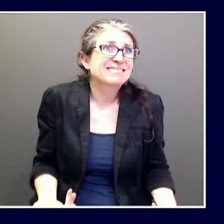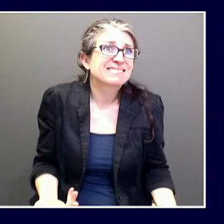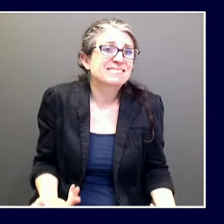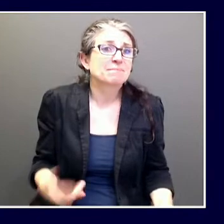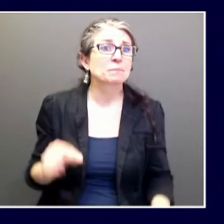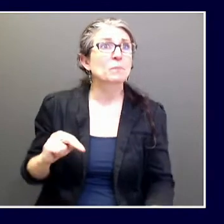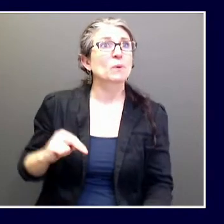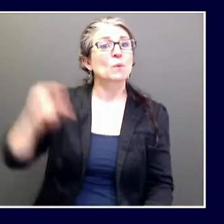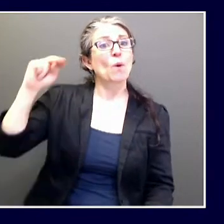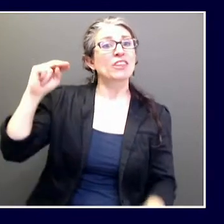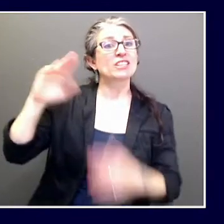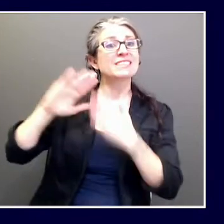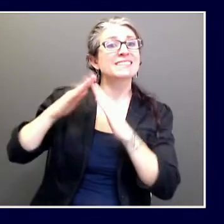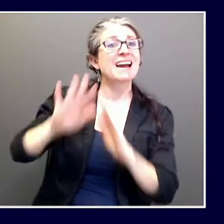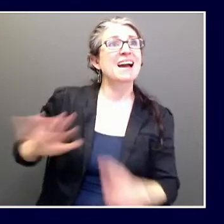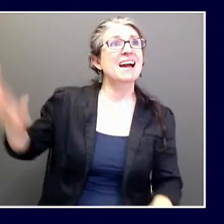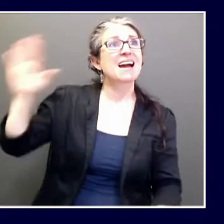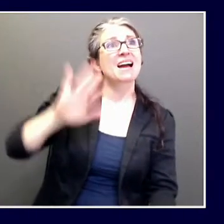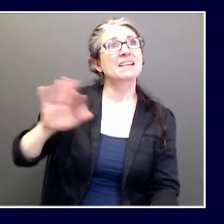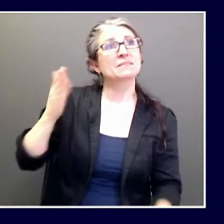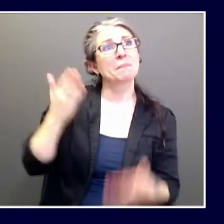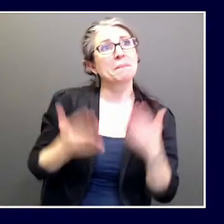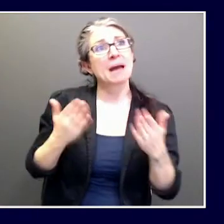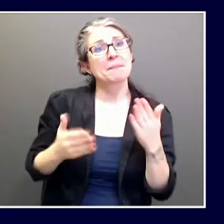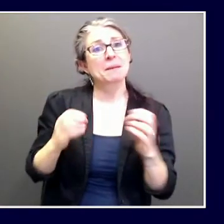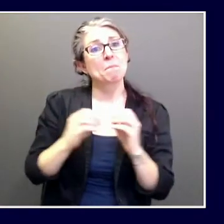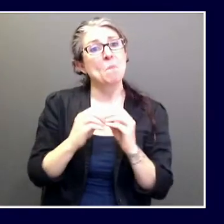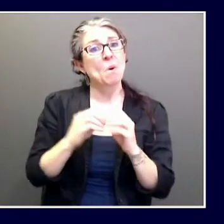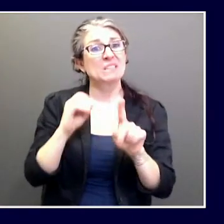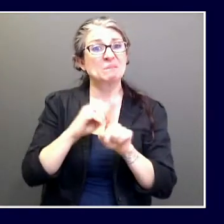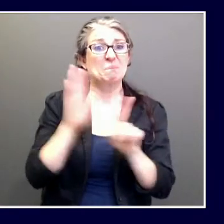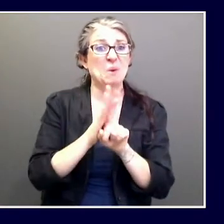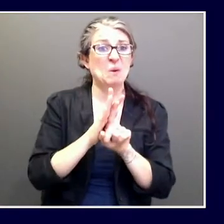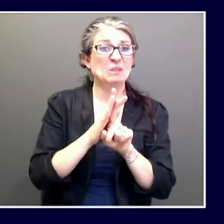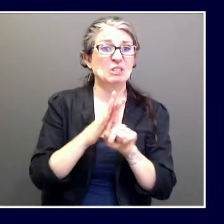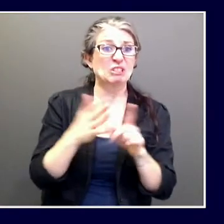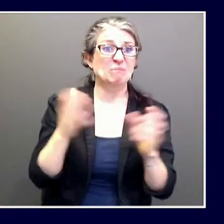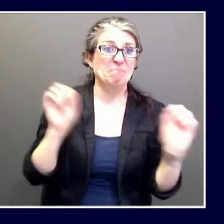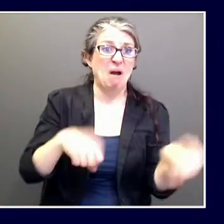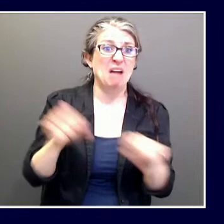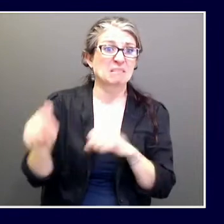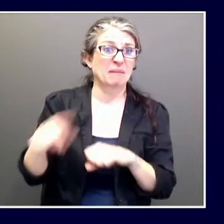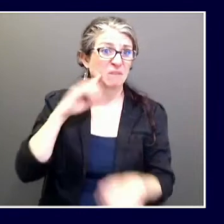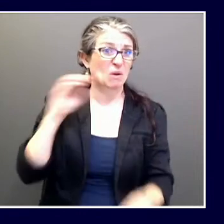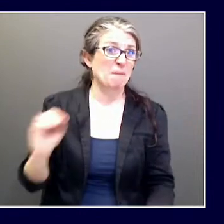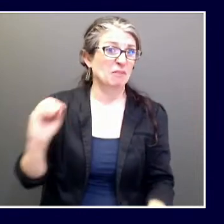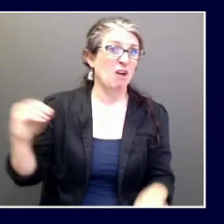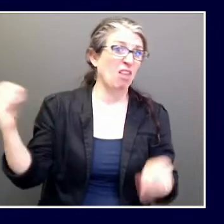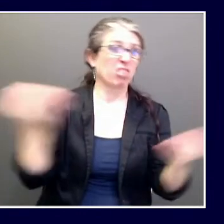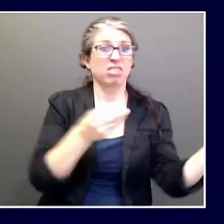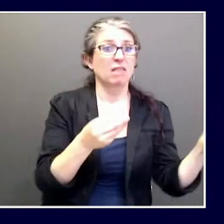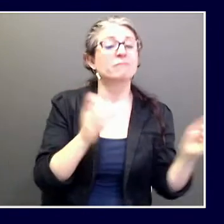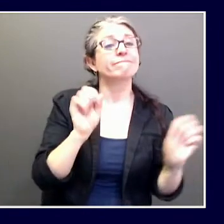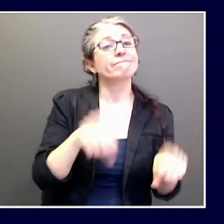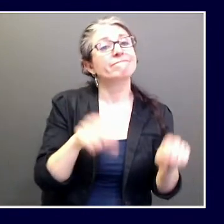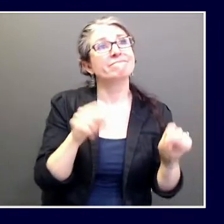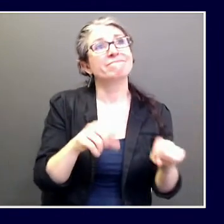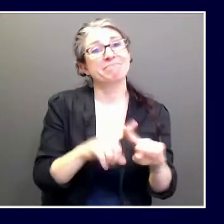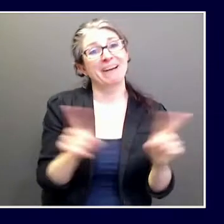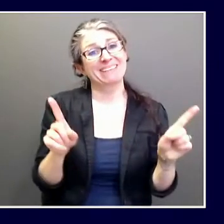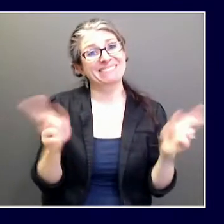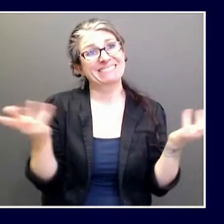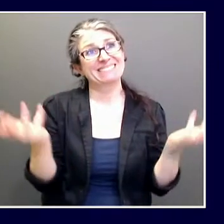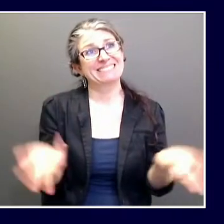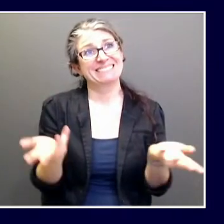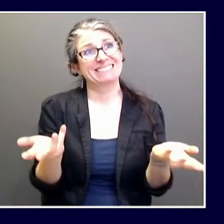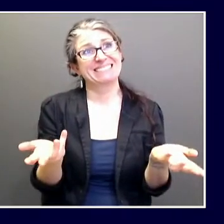more exposure because of where they are relative to the Canadian border, but that presupposes that this is going to come from Canada.